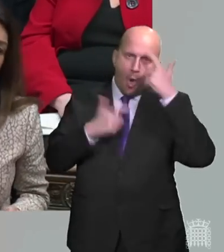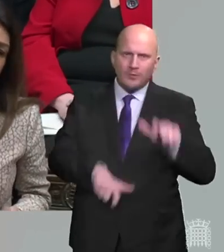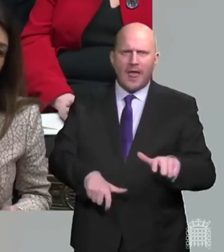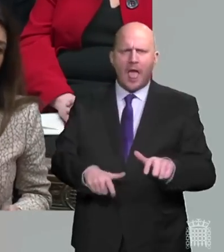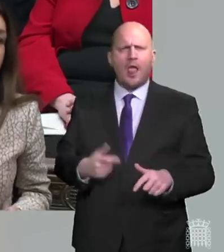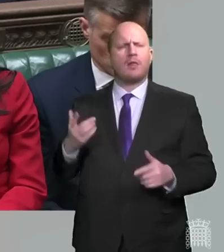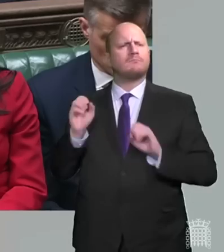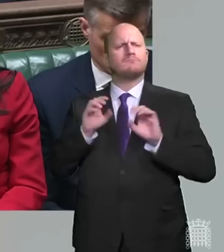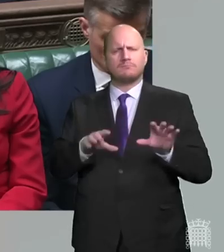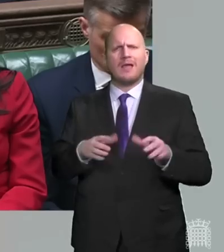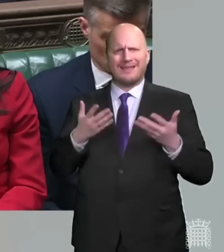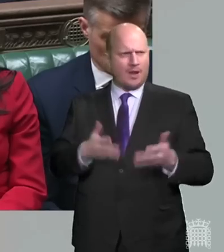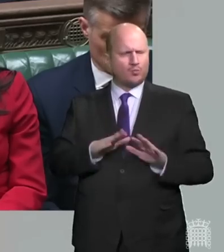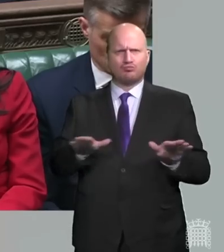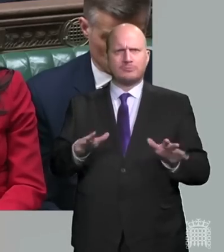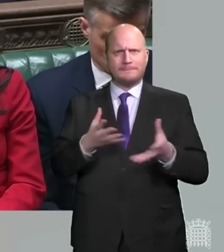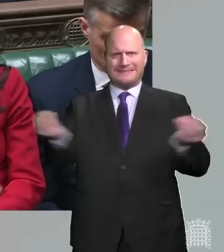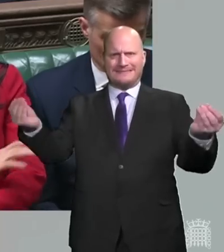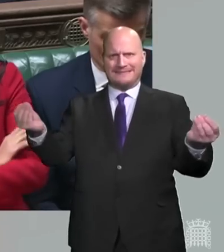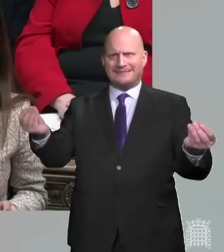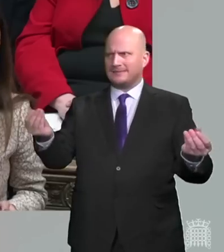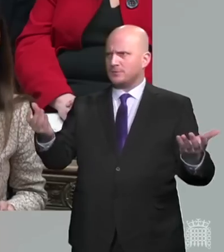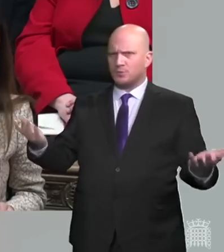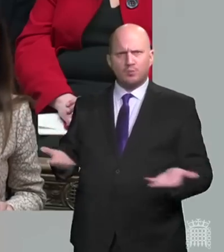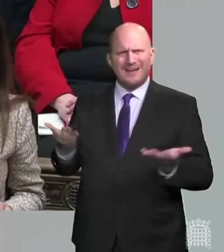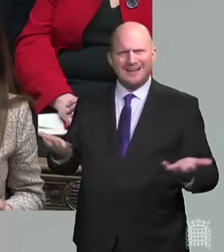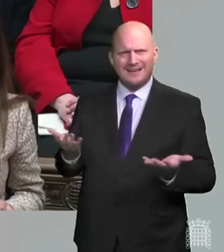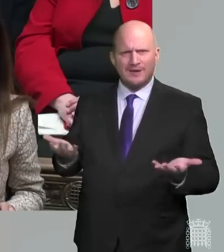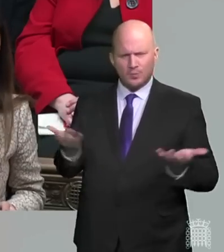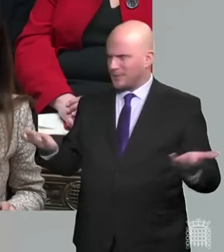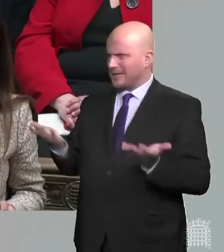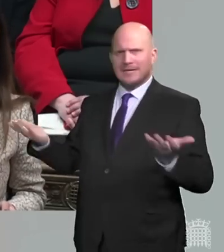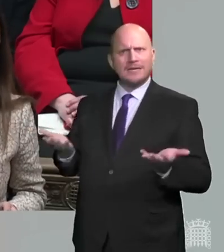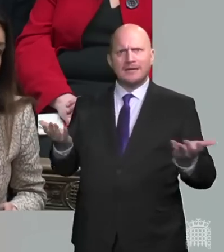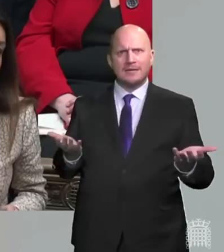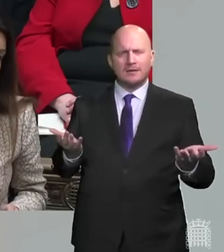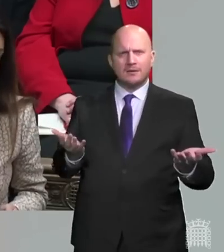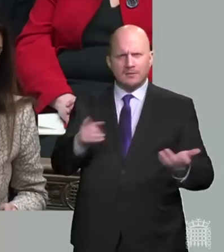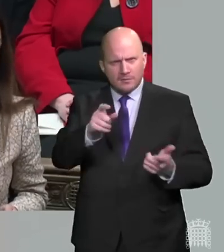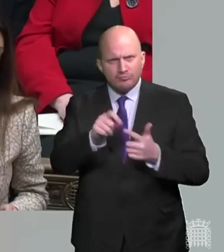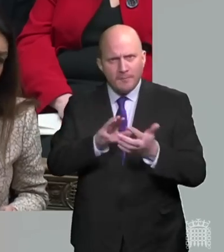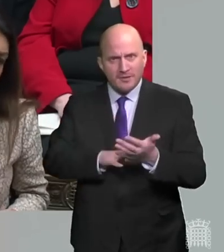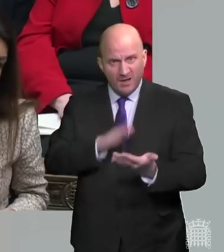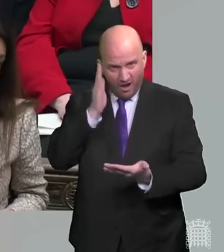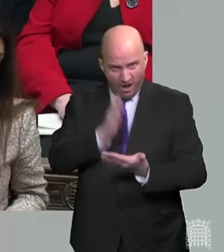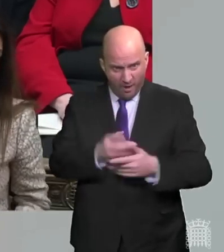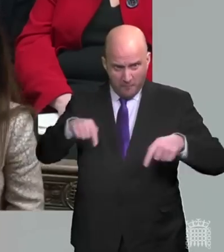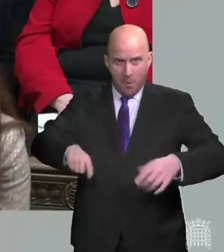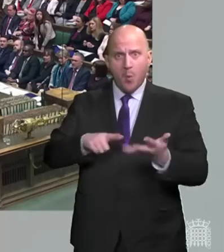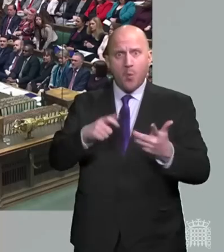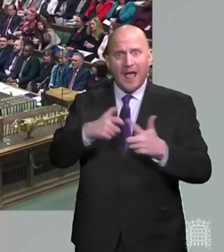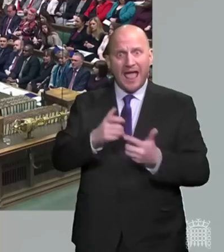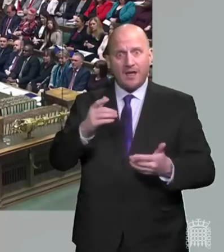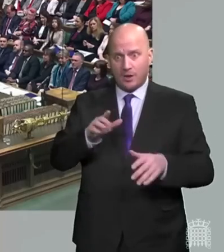these children. So could I ask the Prime Minister, does he still think that the UK is a safe haven for vulnerable children?